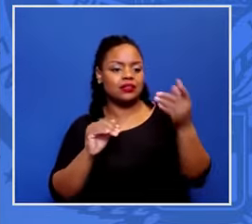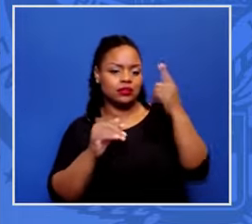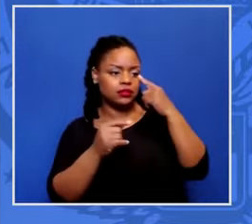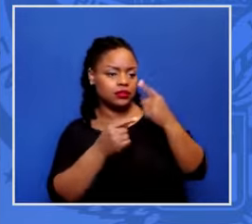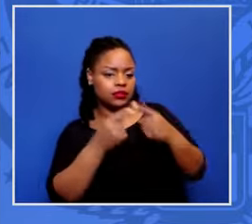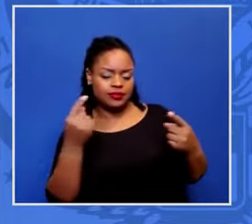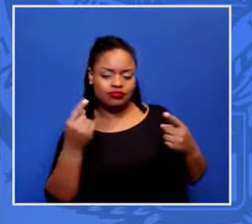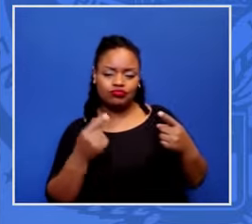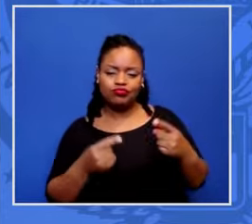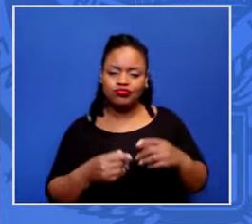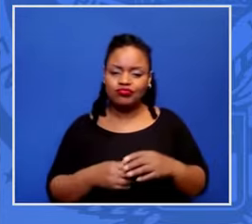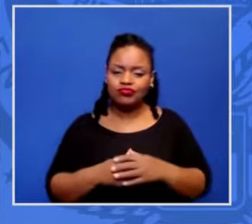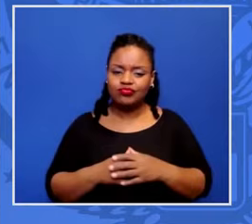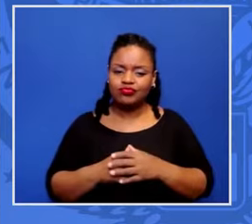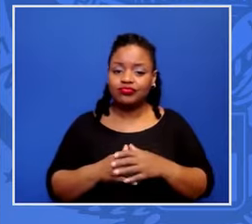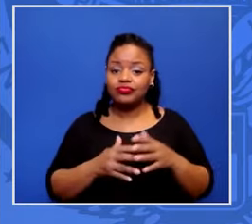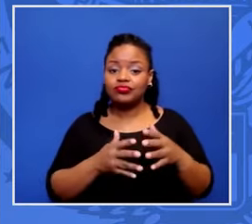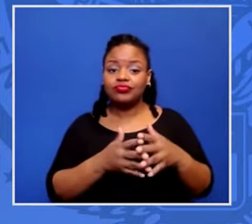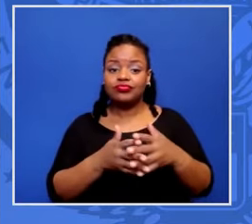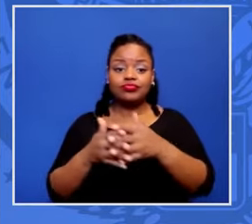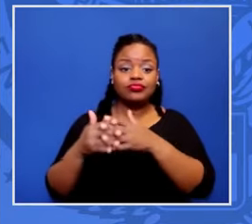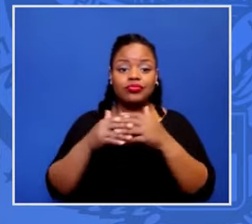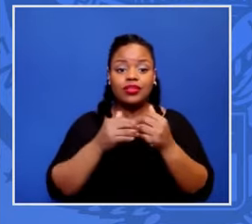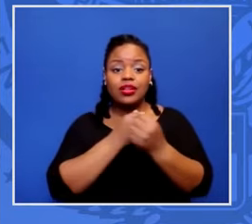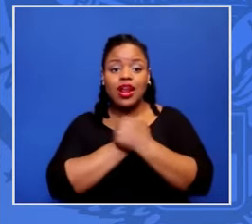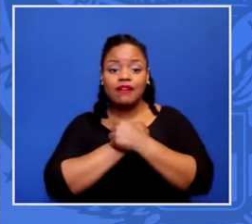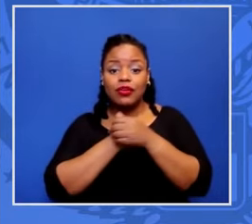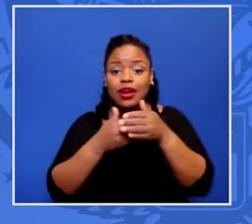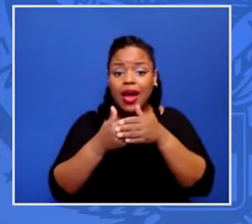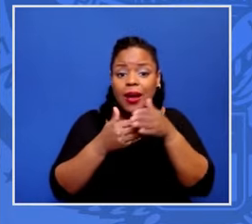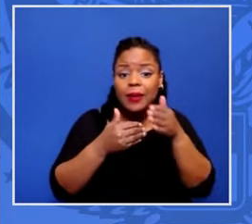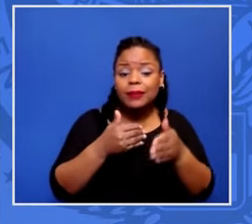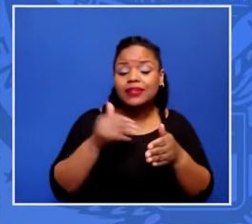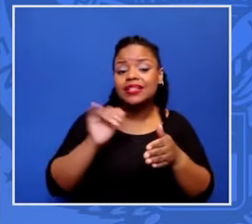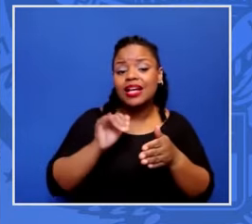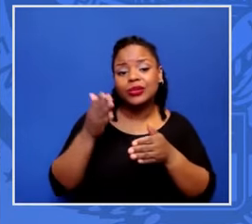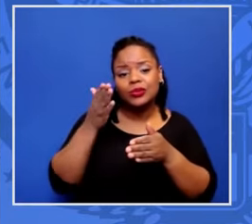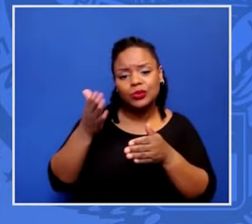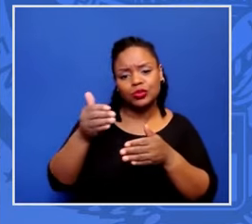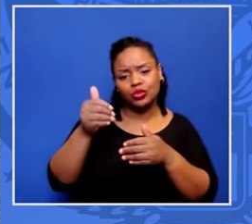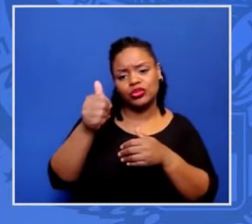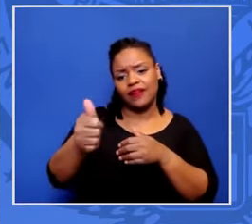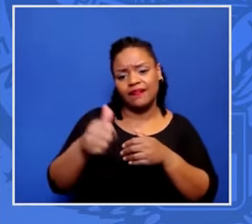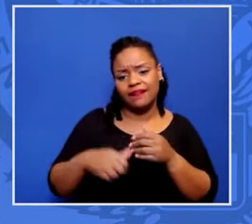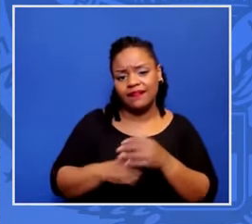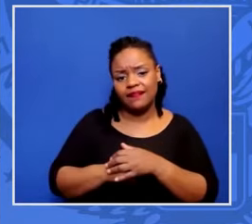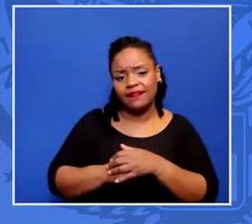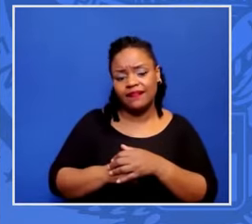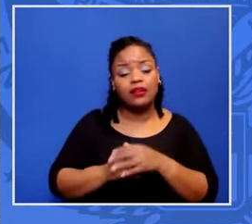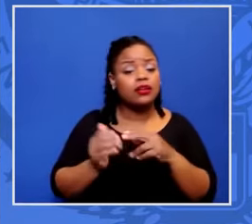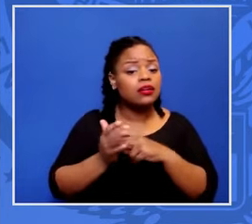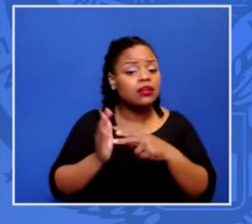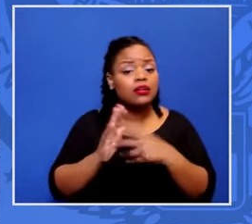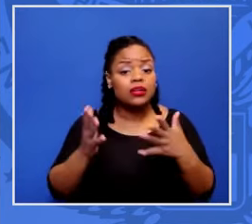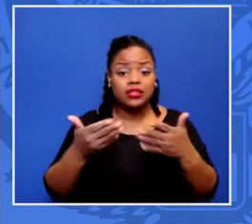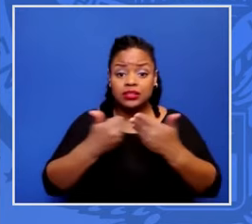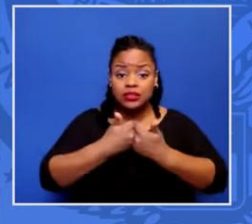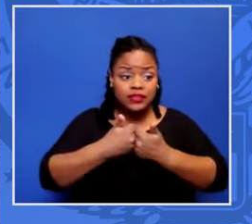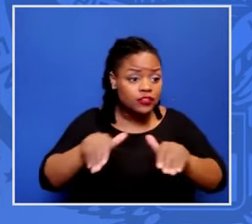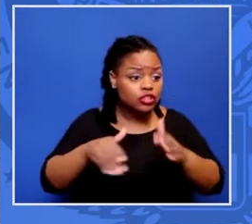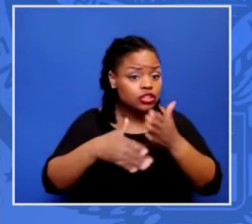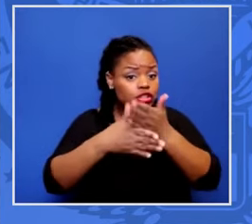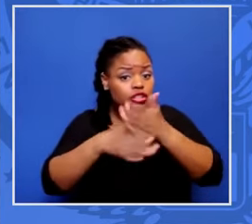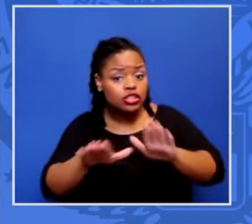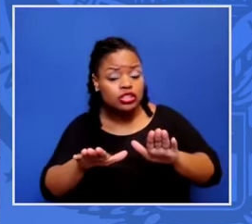loved themselves, a lot of the division in our society would end. That's what this means. It's a new beginning.